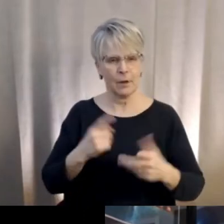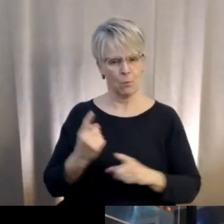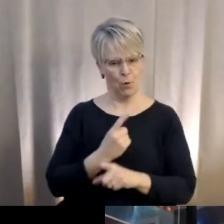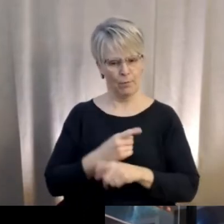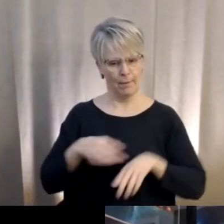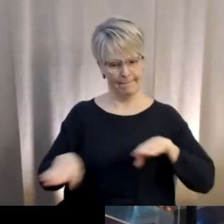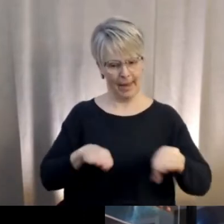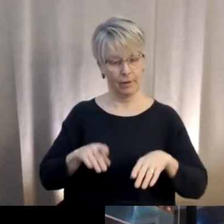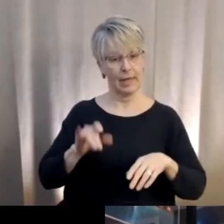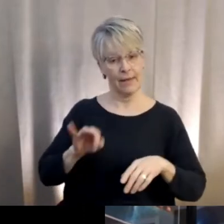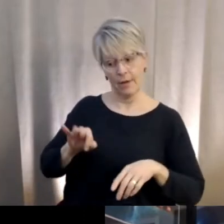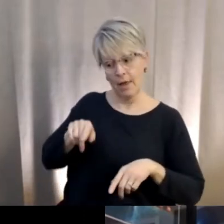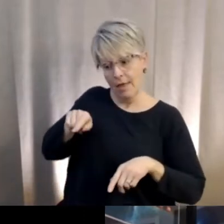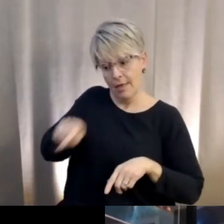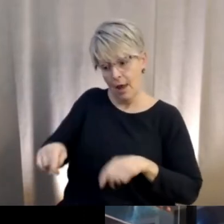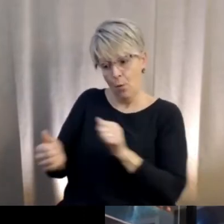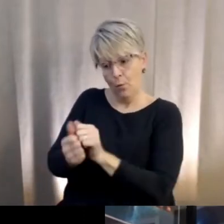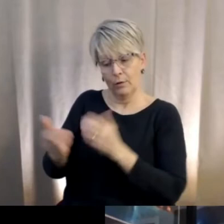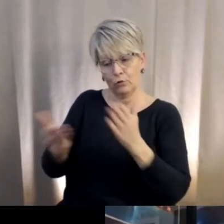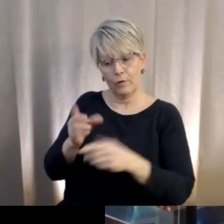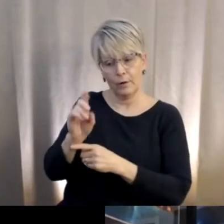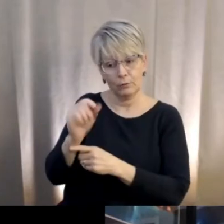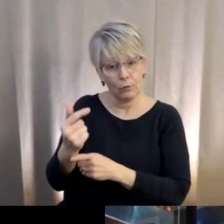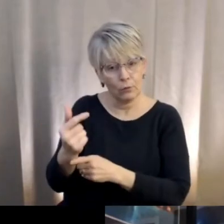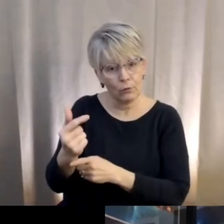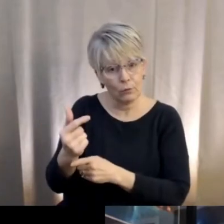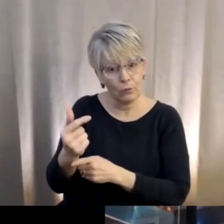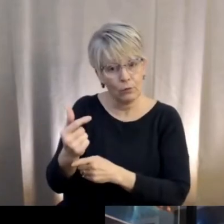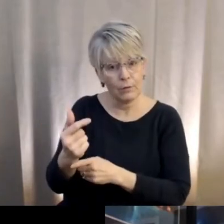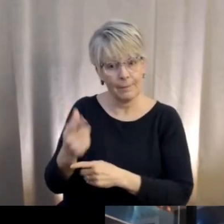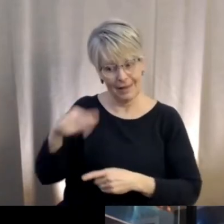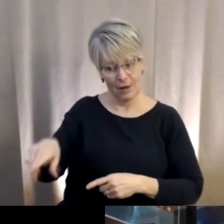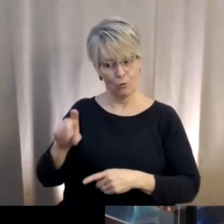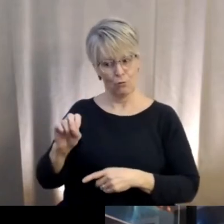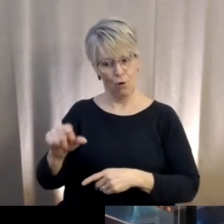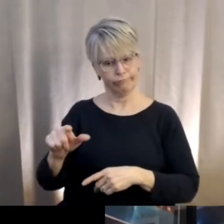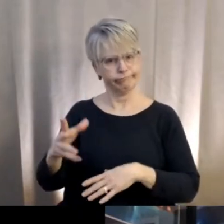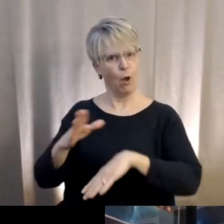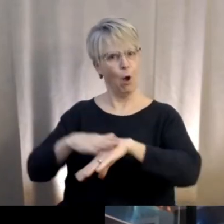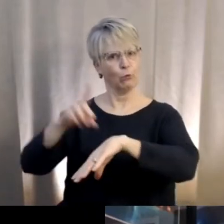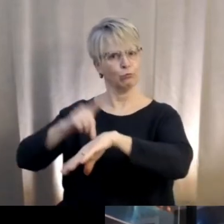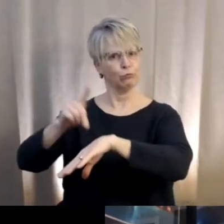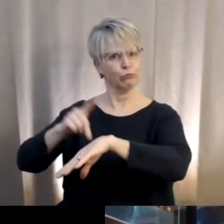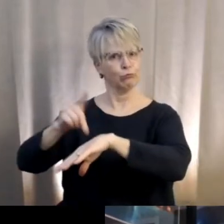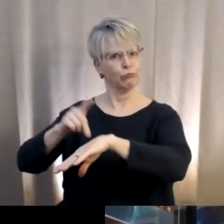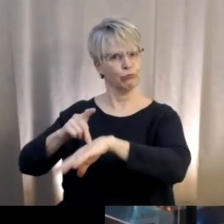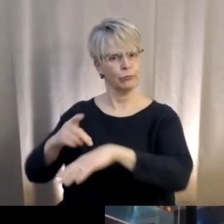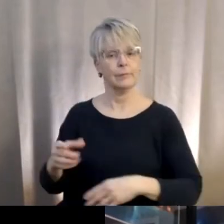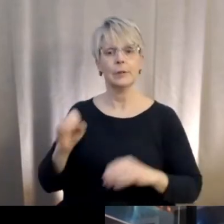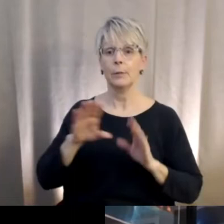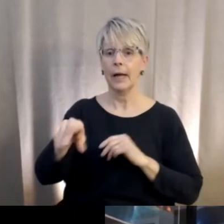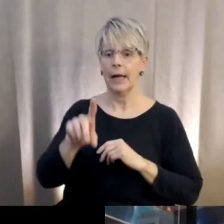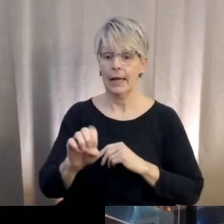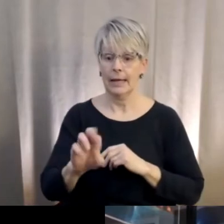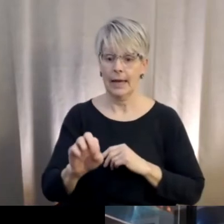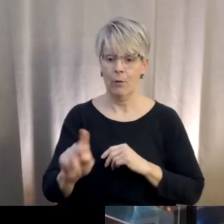a service dog, and that the animal is working. So why don't we start, Derek, with, if you